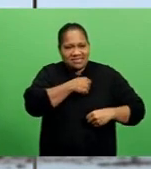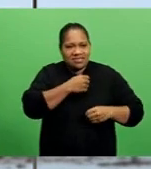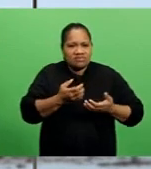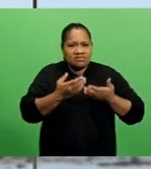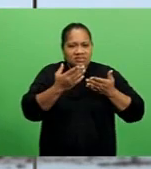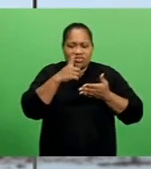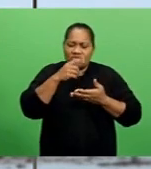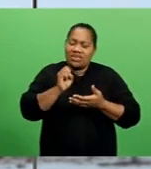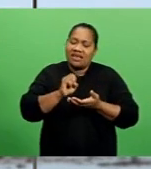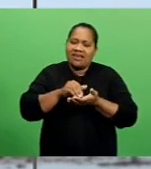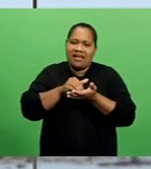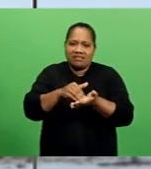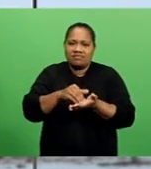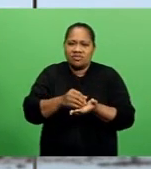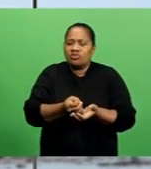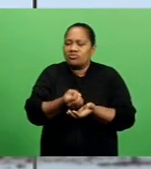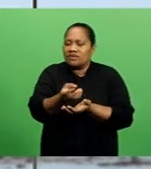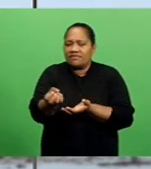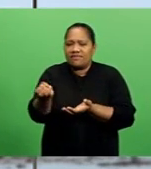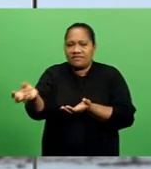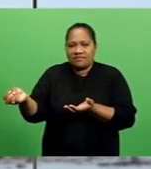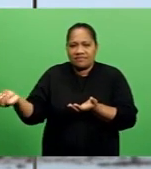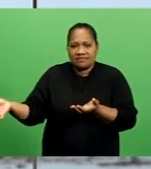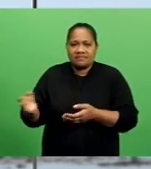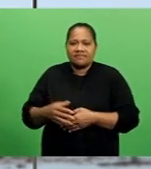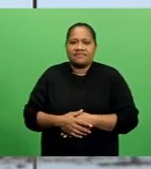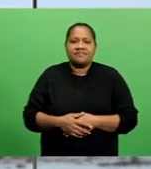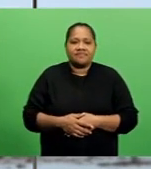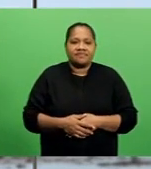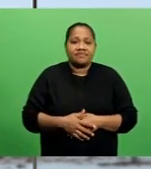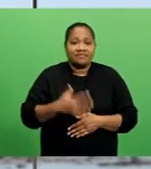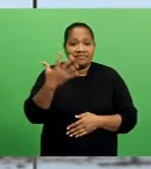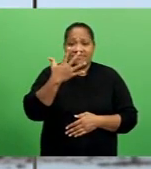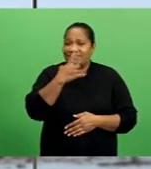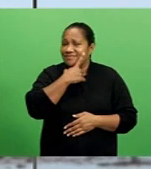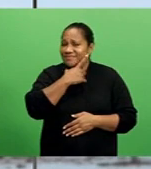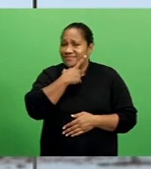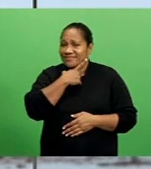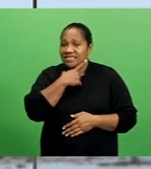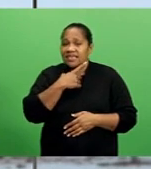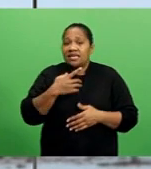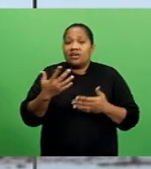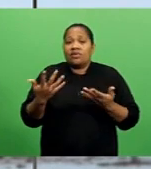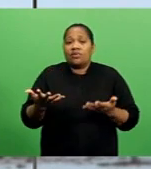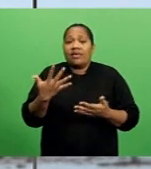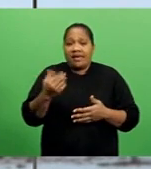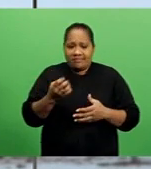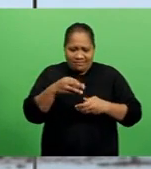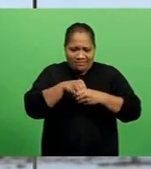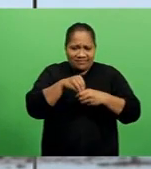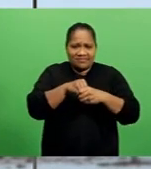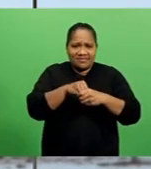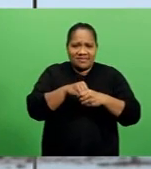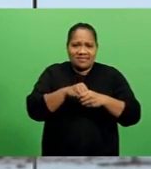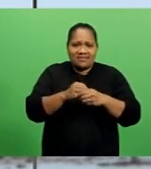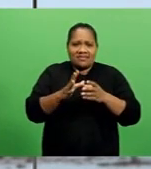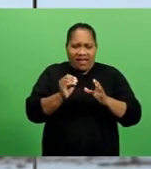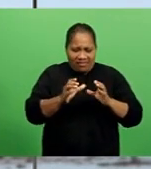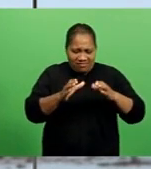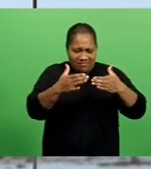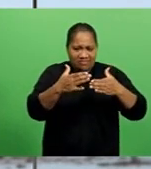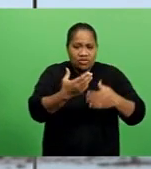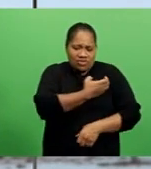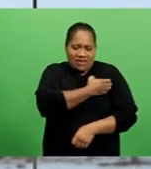50 girls participated in Fiji's first STEAM Princess Camp at the University of the South Pacific in an effort to empower young girls.